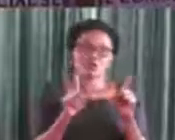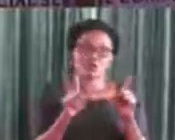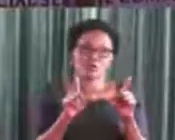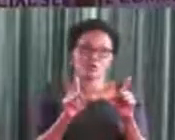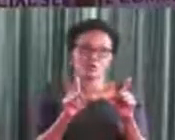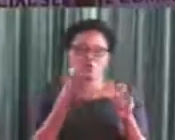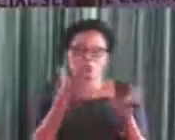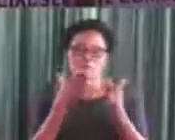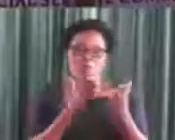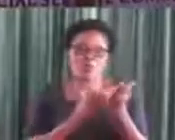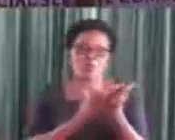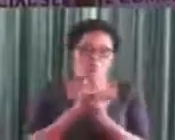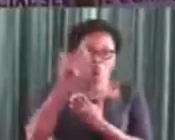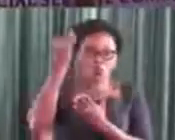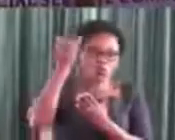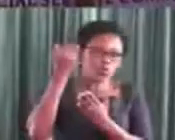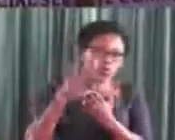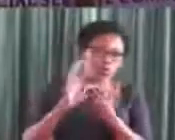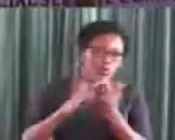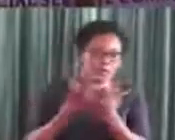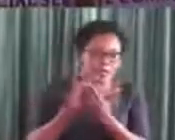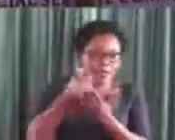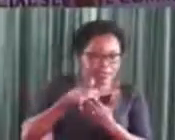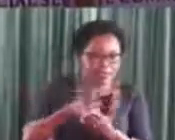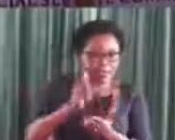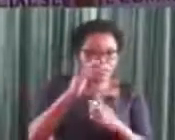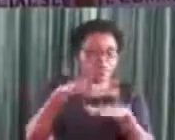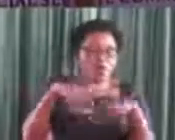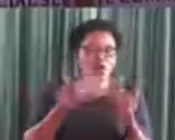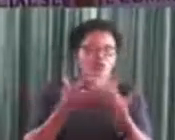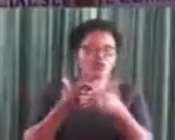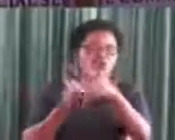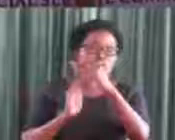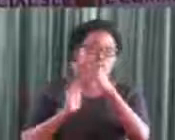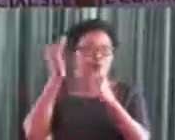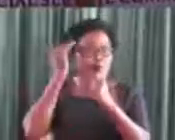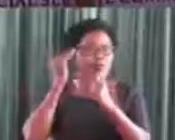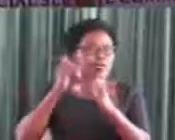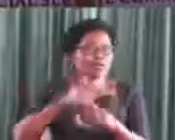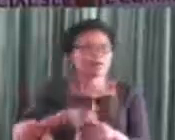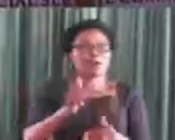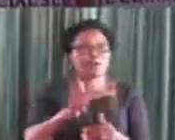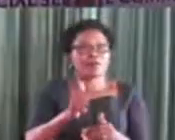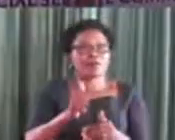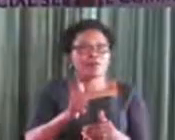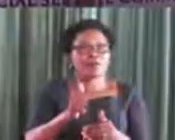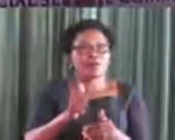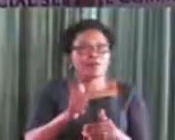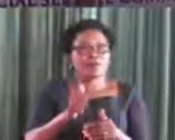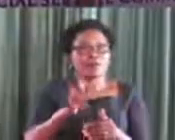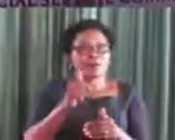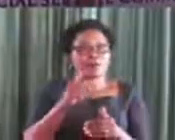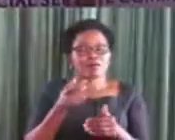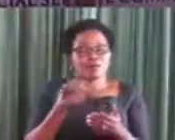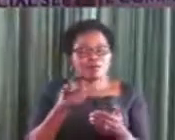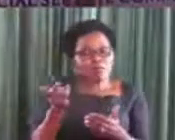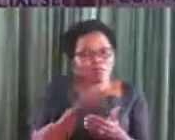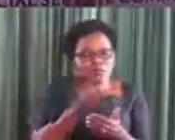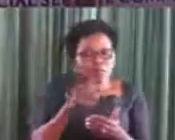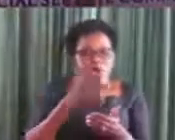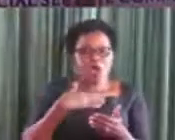by the Court of Appeal itself or by the Supreme Court itself. So they have a concurrent jurisdiction in that